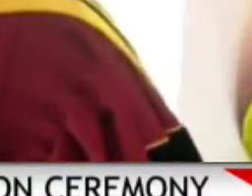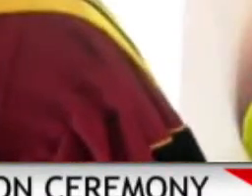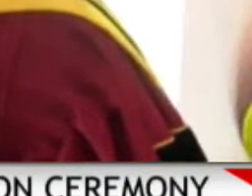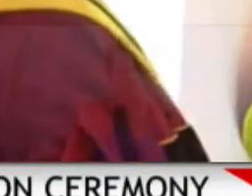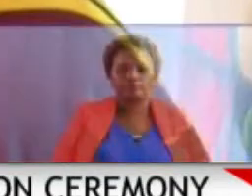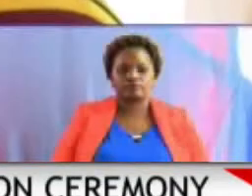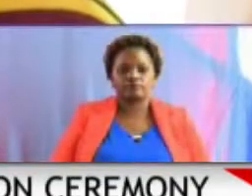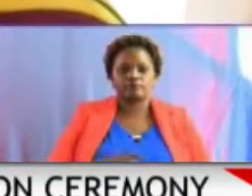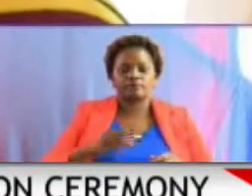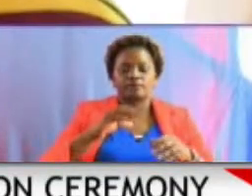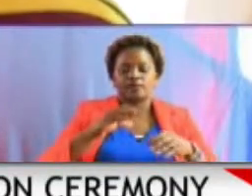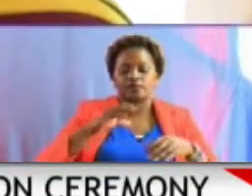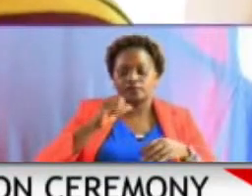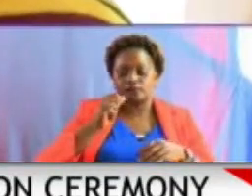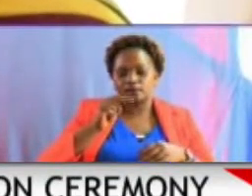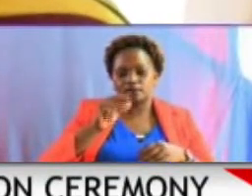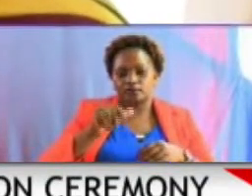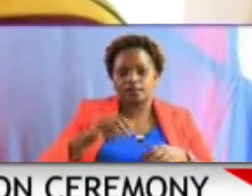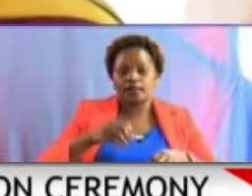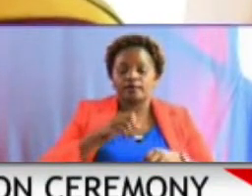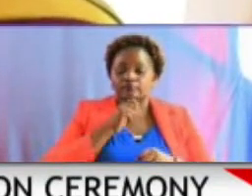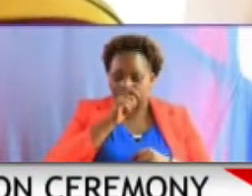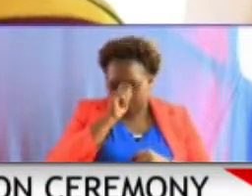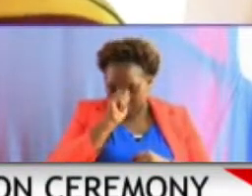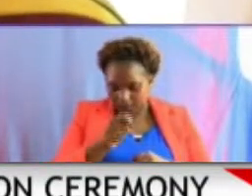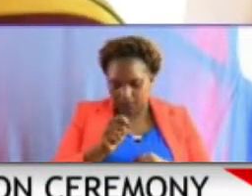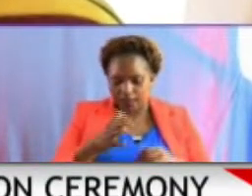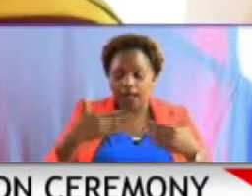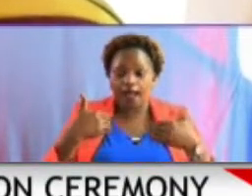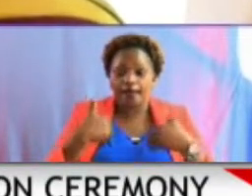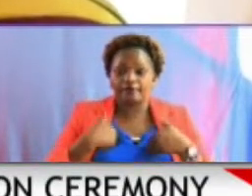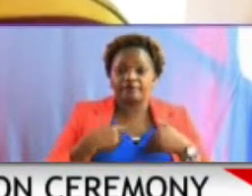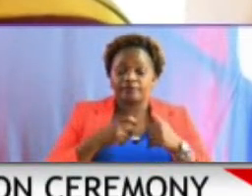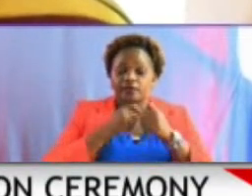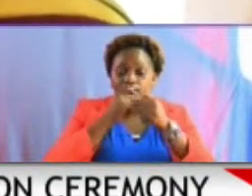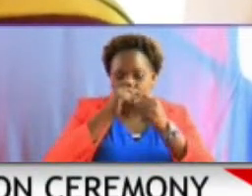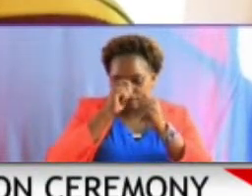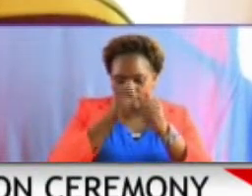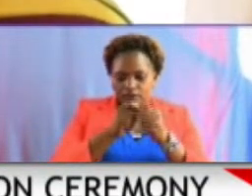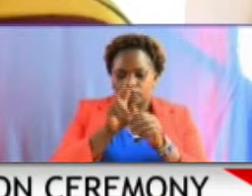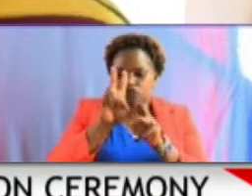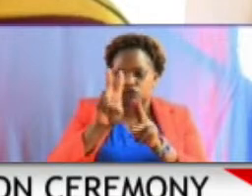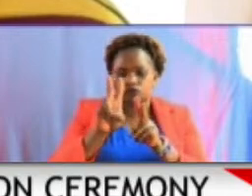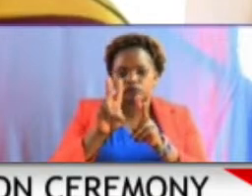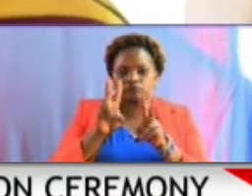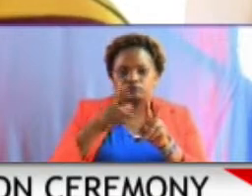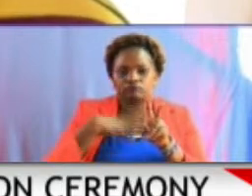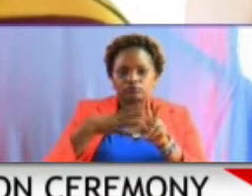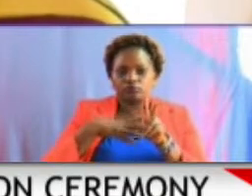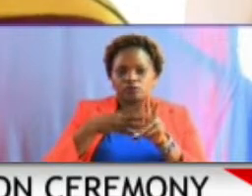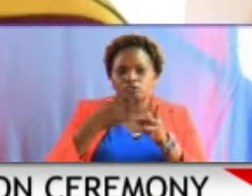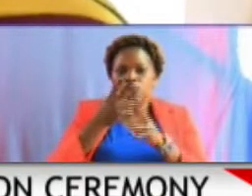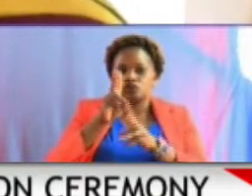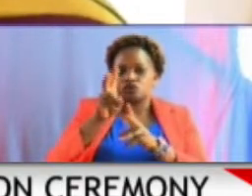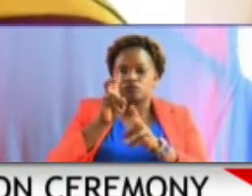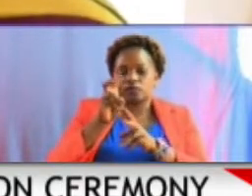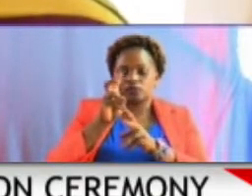Mr. Chancellor, sir, I have the honor to present the following 2 graduates who during the